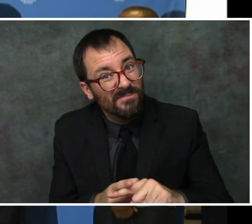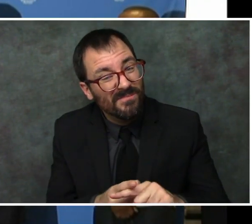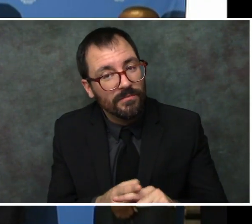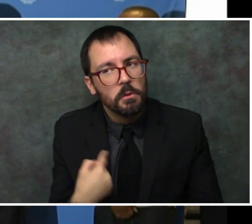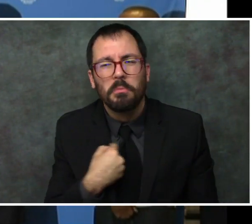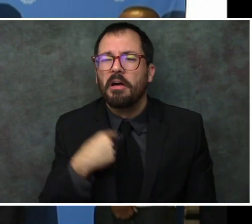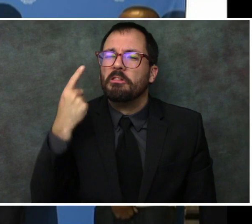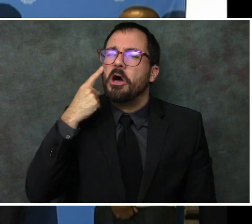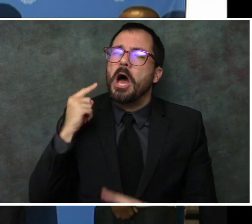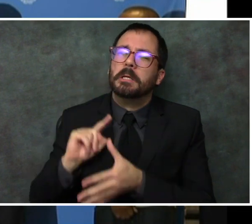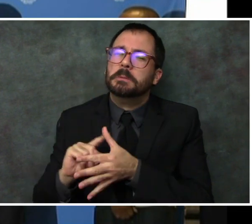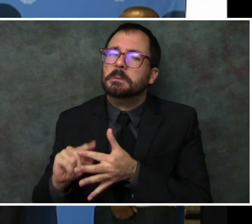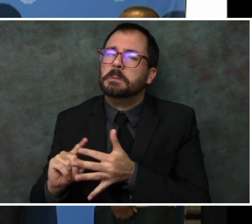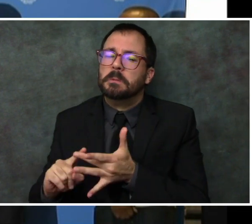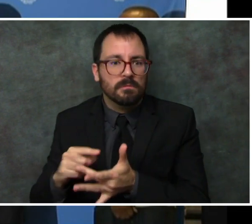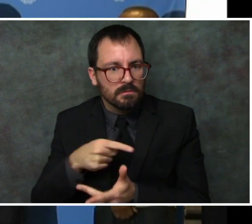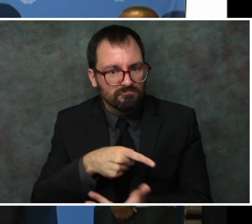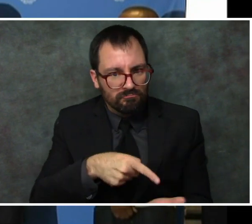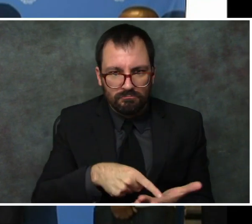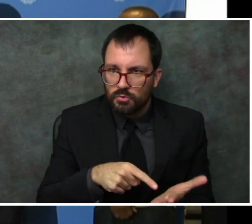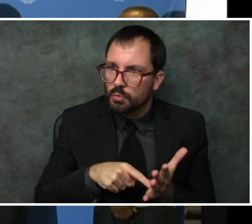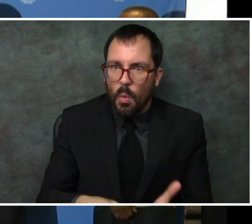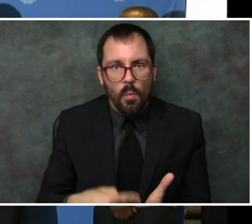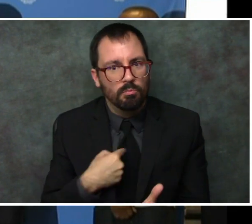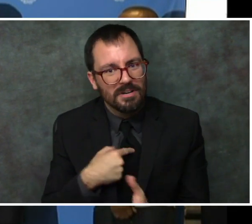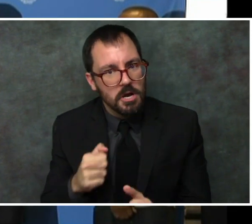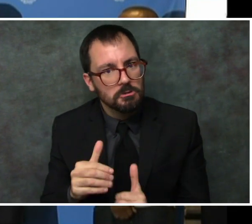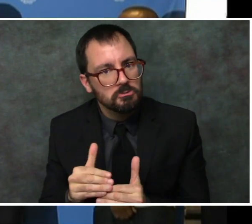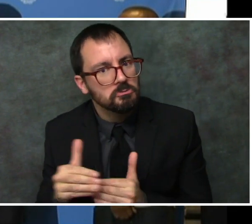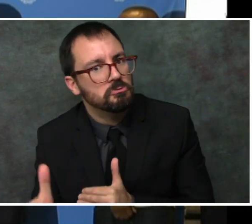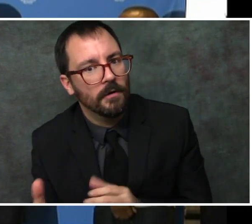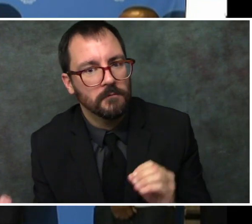to acknowledge that our work is not,